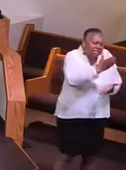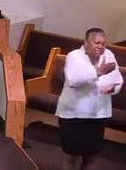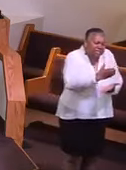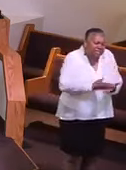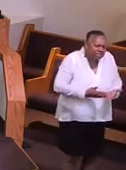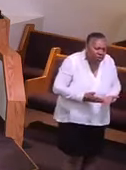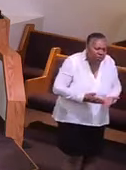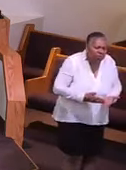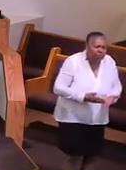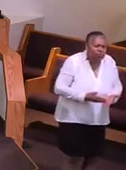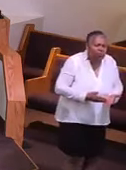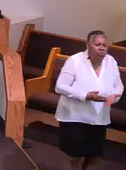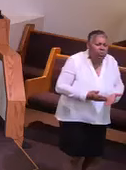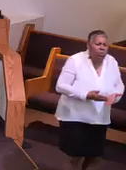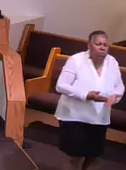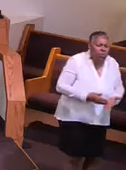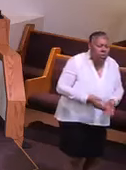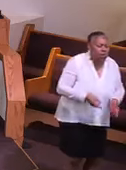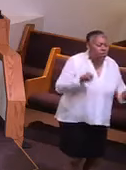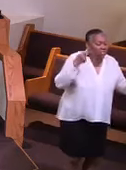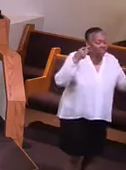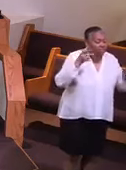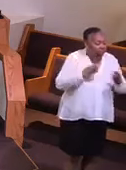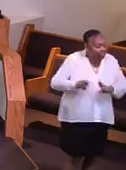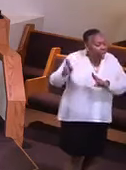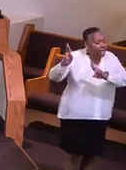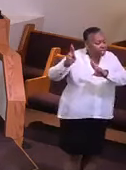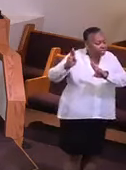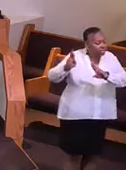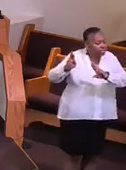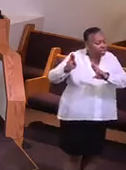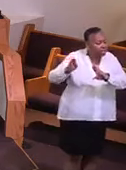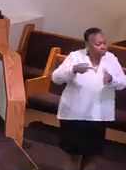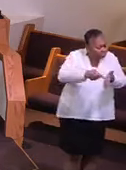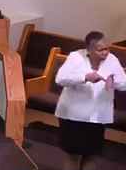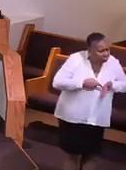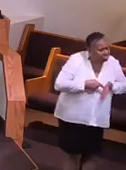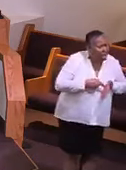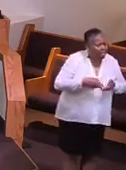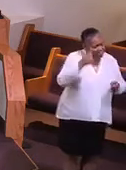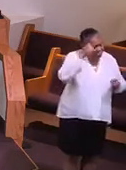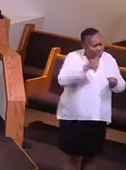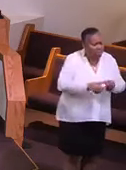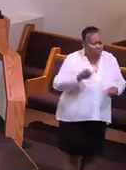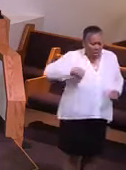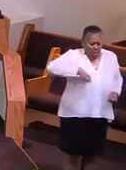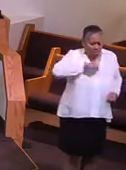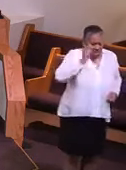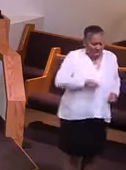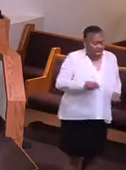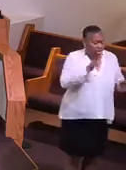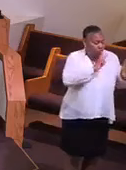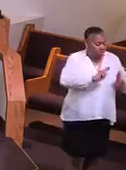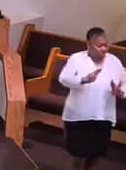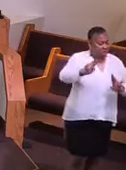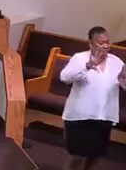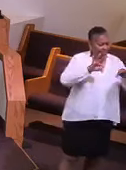to the memory of the deceased, amen. And I think we need to be respectful of the family